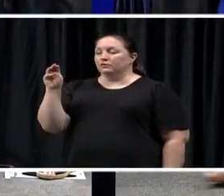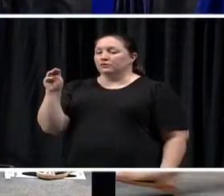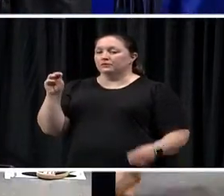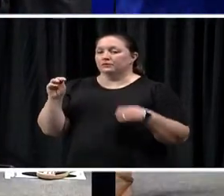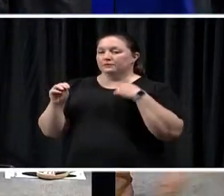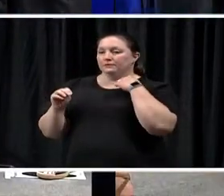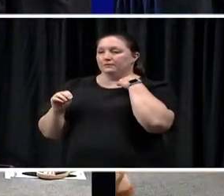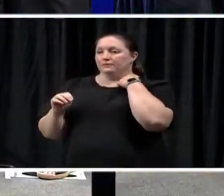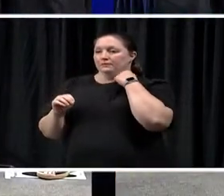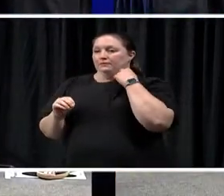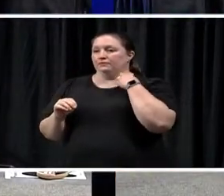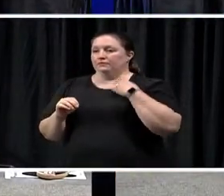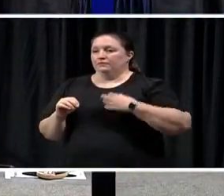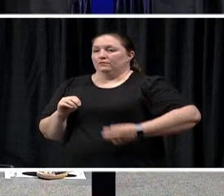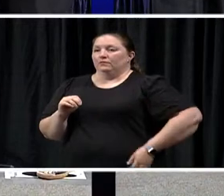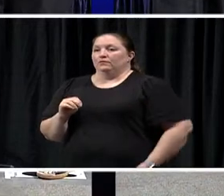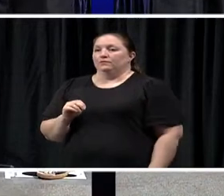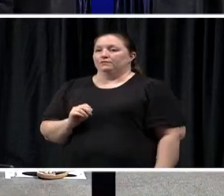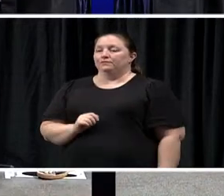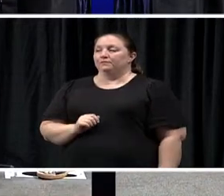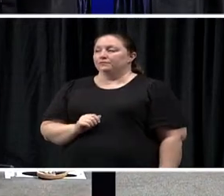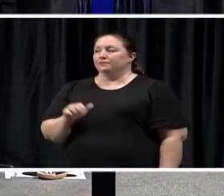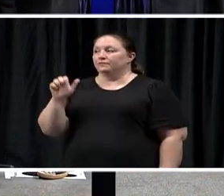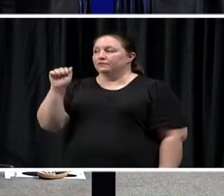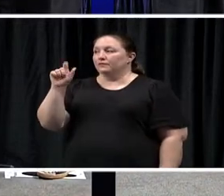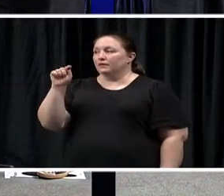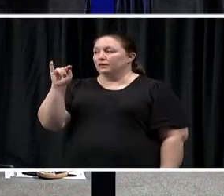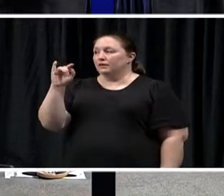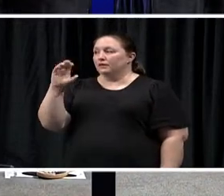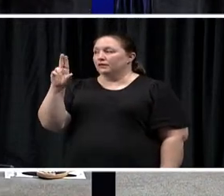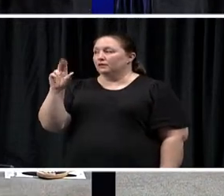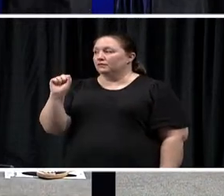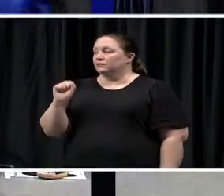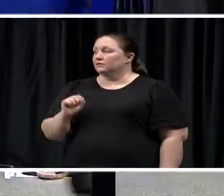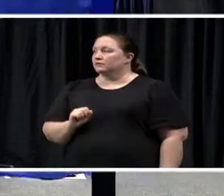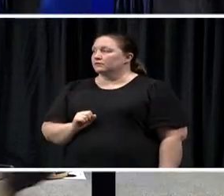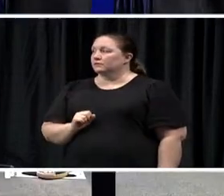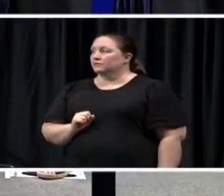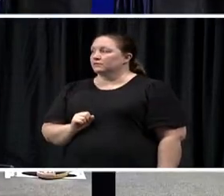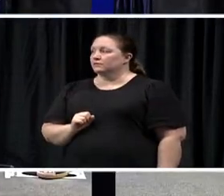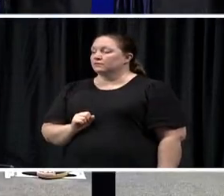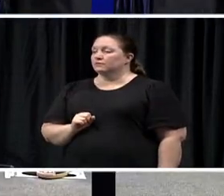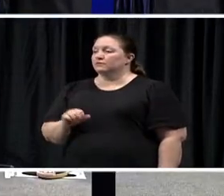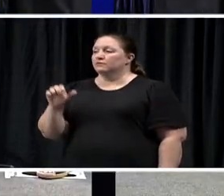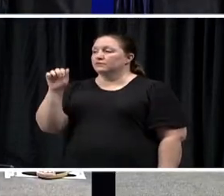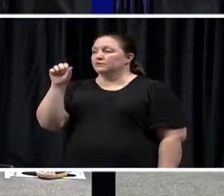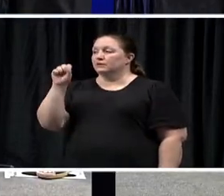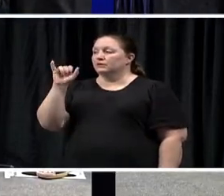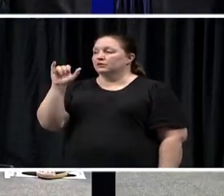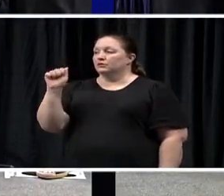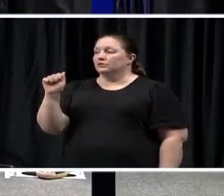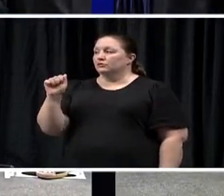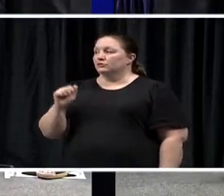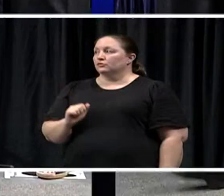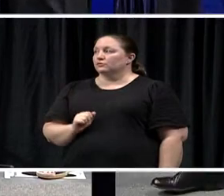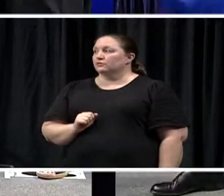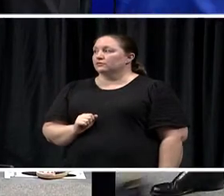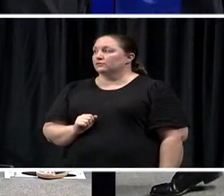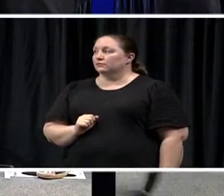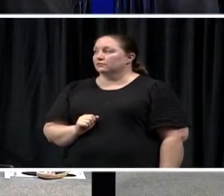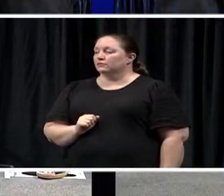Andrew Broadus. Atticus Drake Brown. Asia Monet